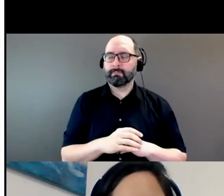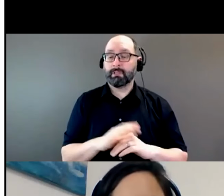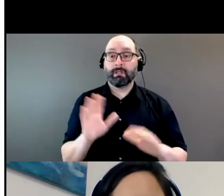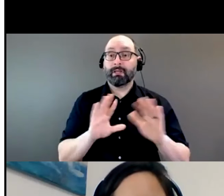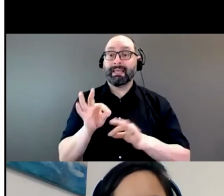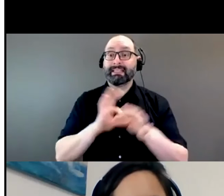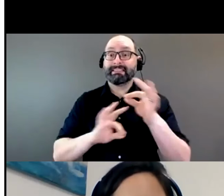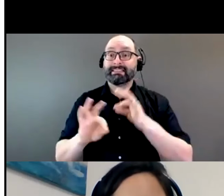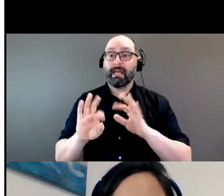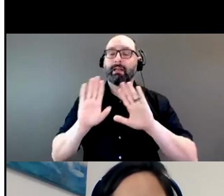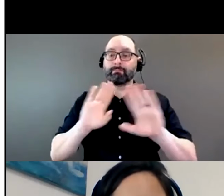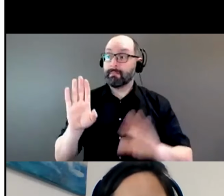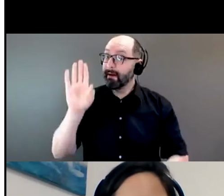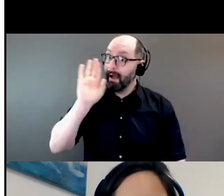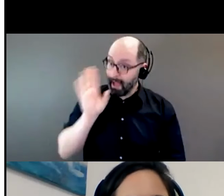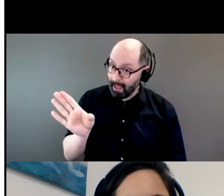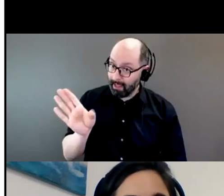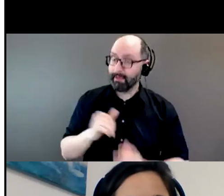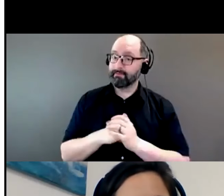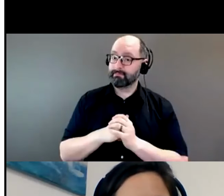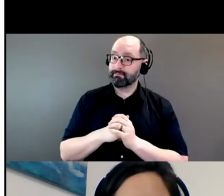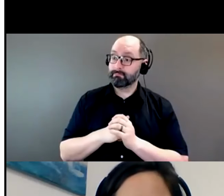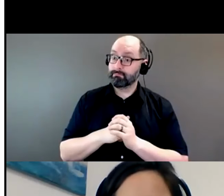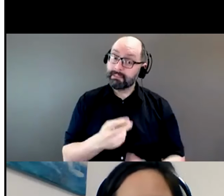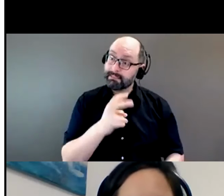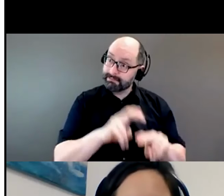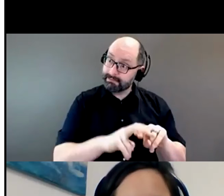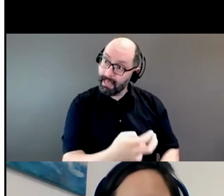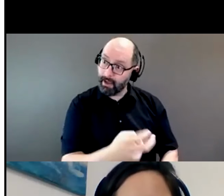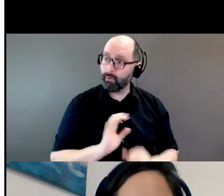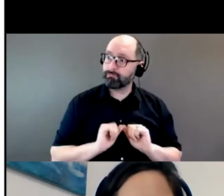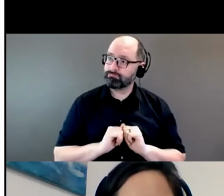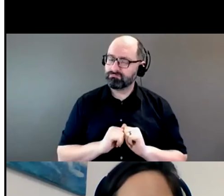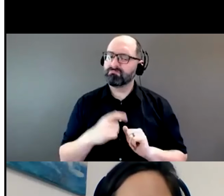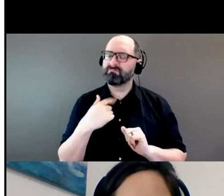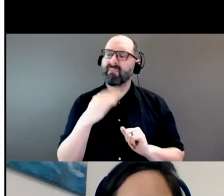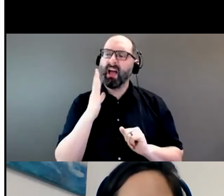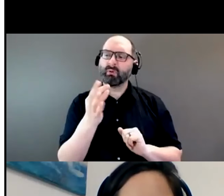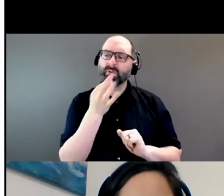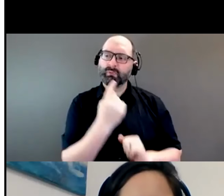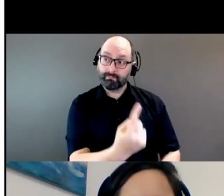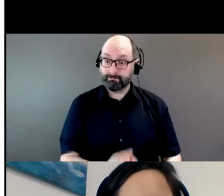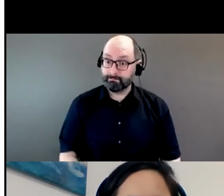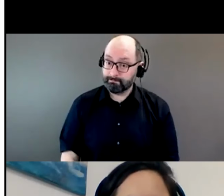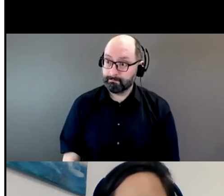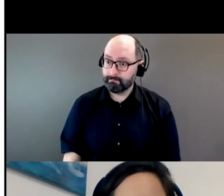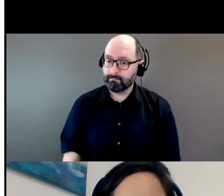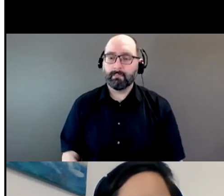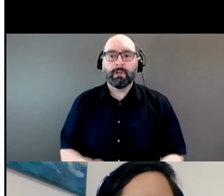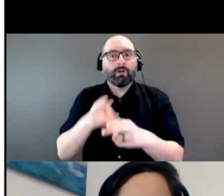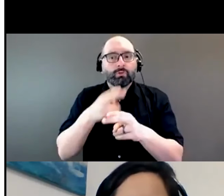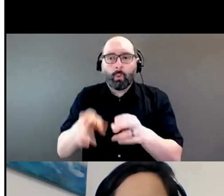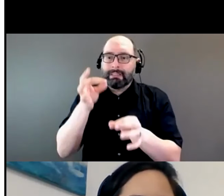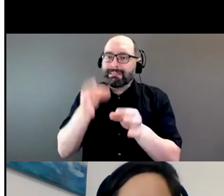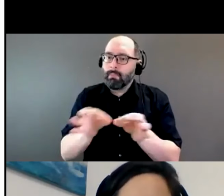Instead, you could say, hi, sit down, I'll be there soon. Keeping it short and